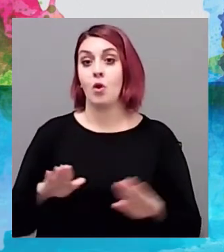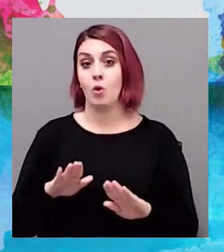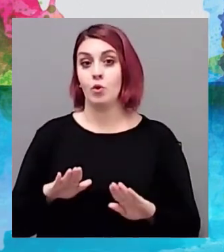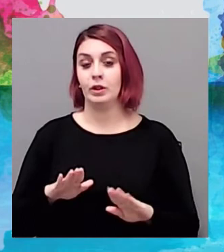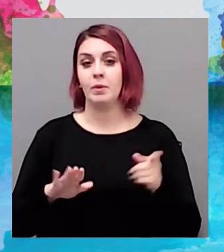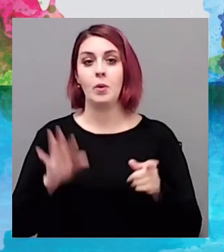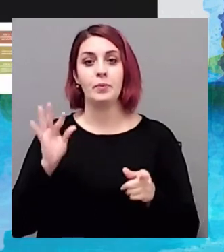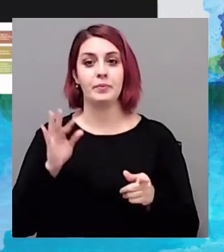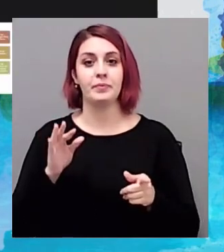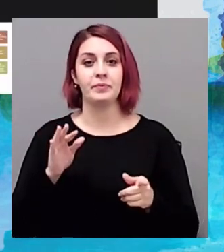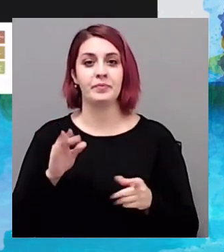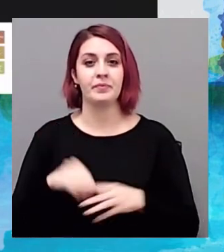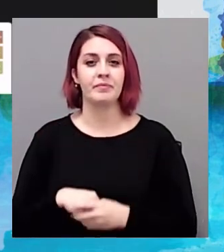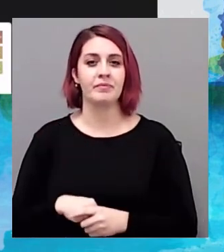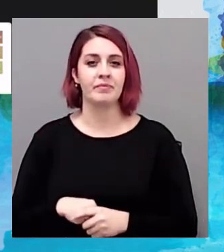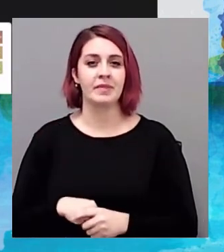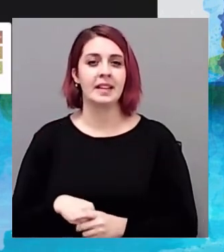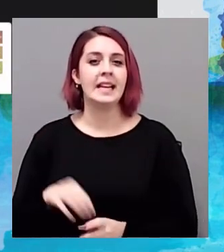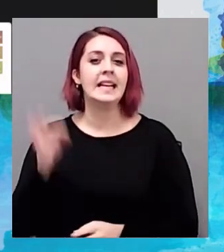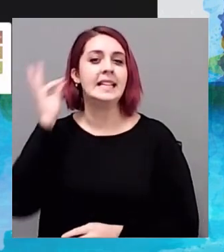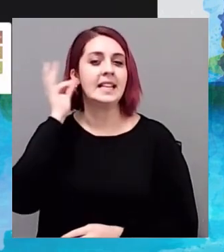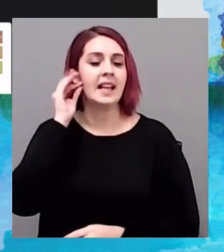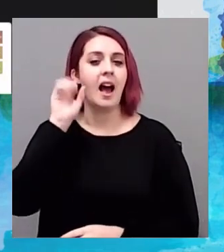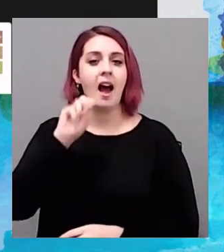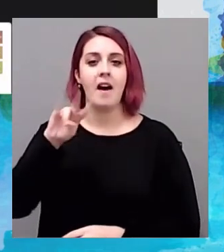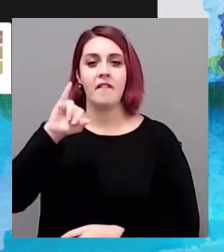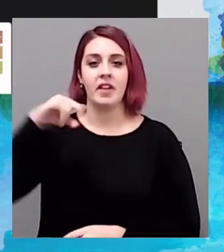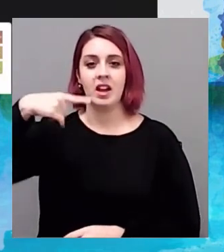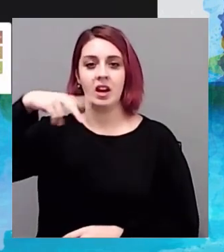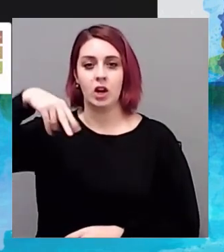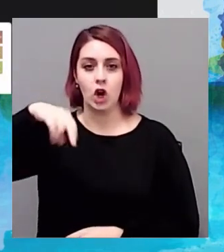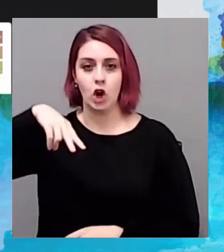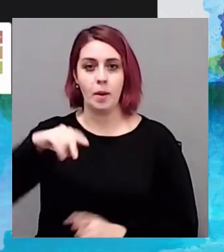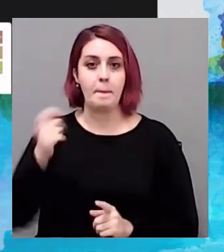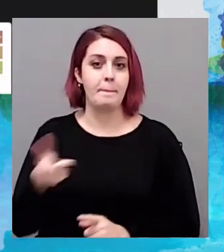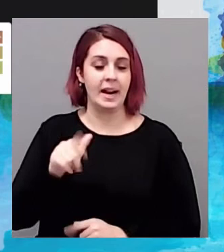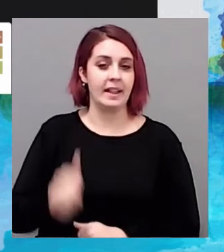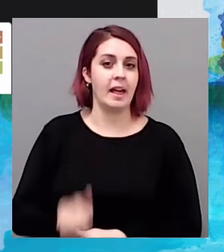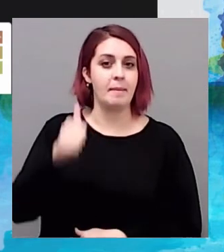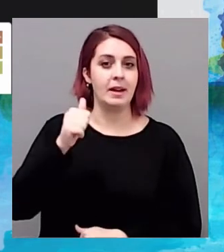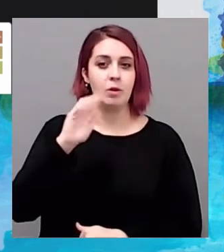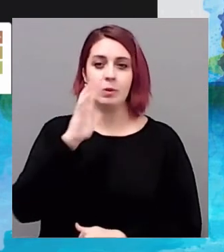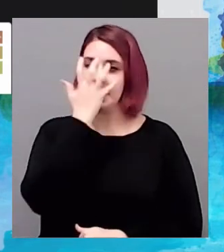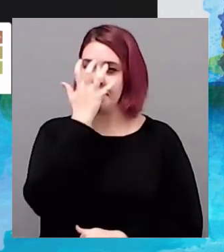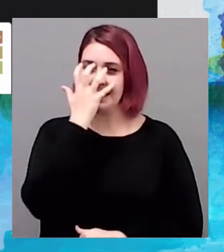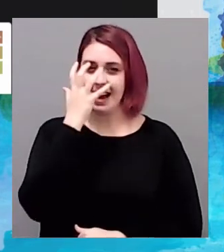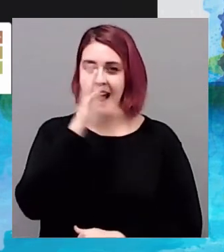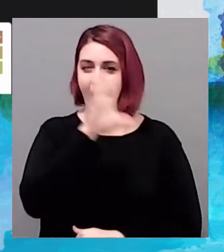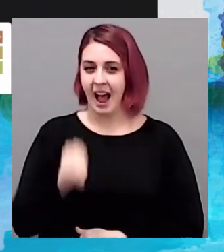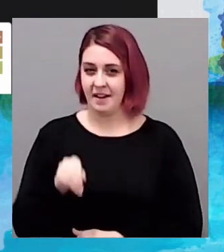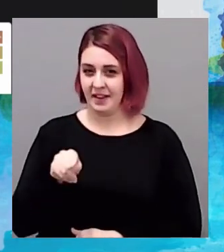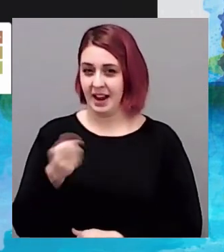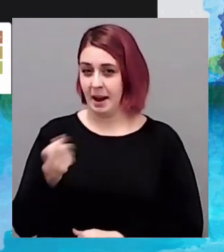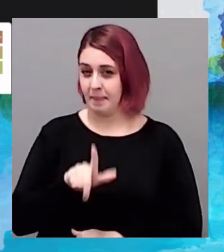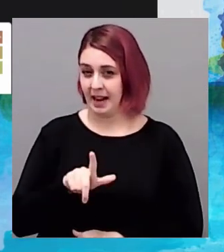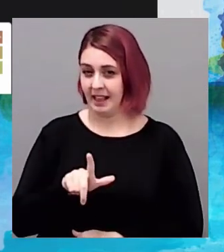now, this is one of the women from Avignon. This looks like an African